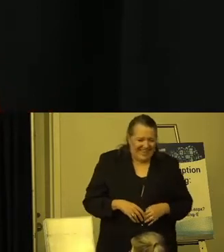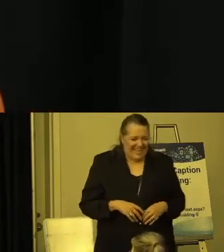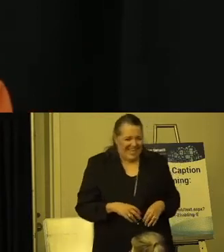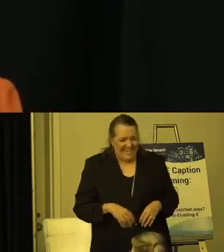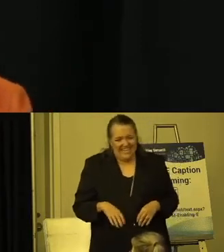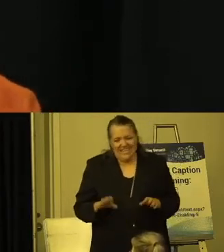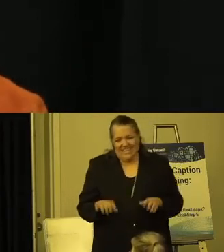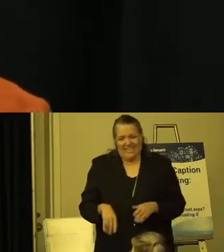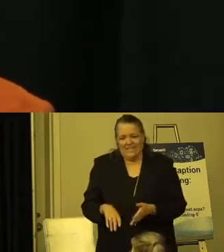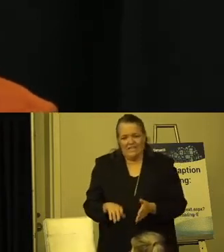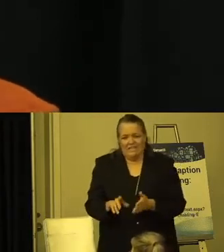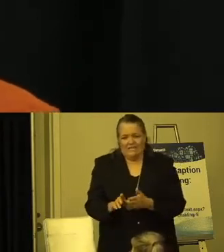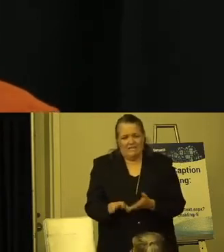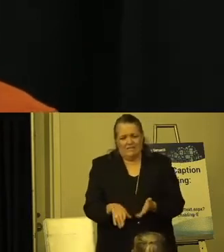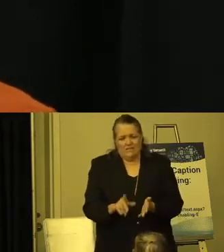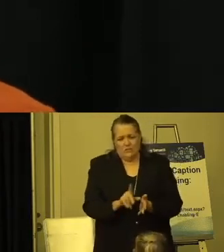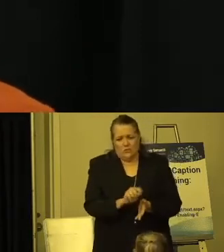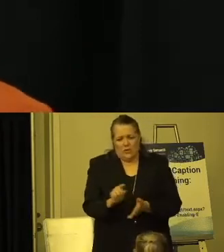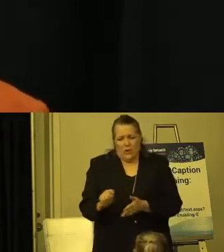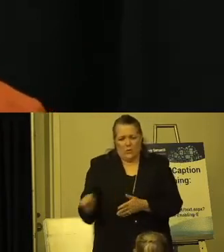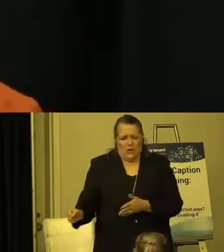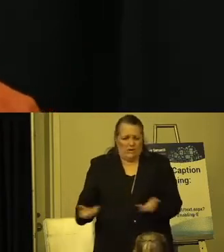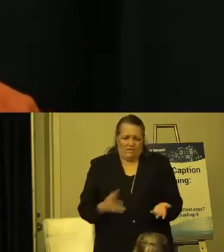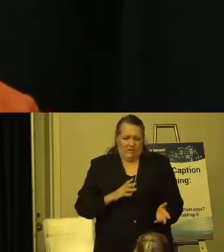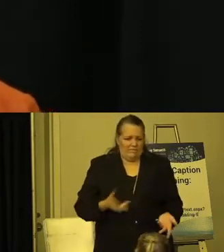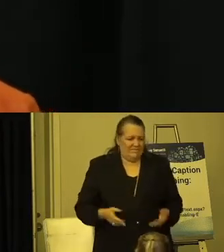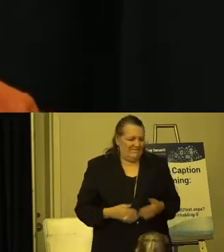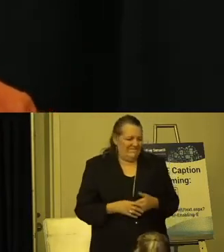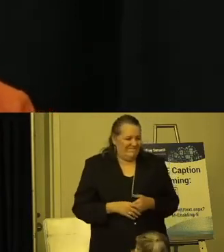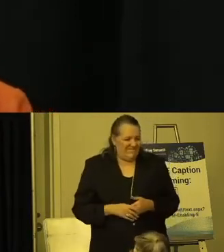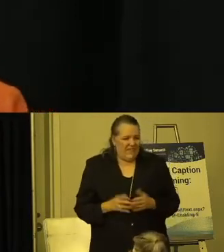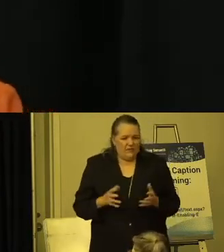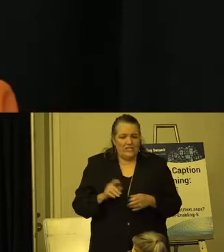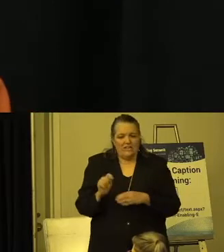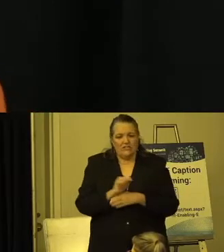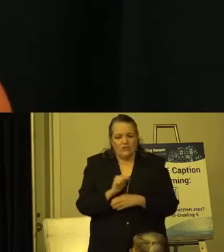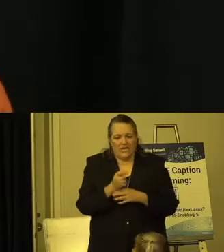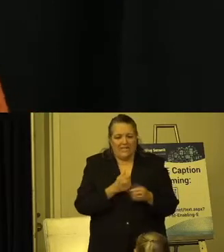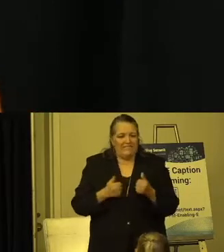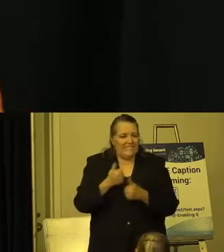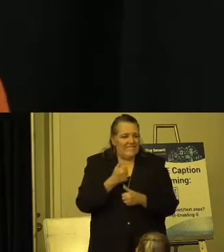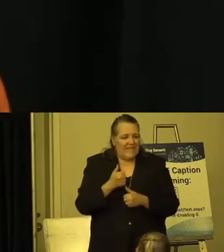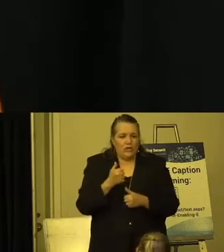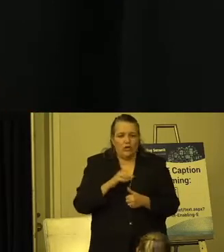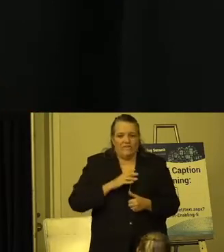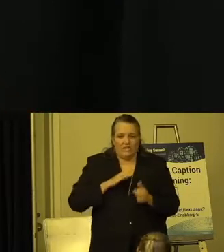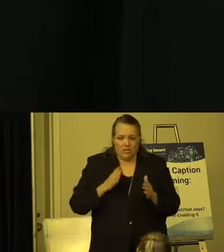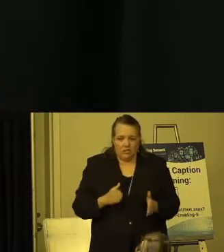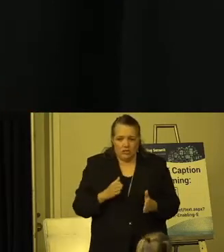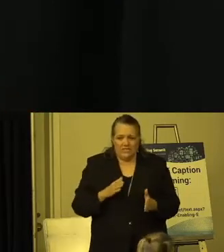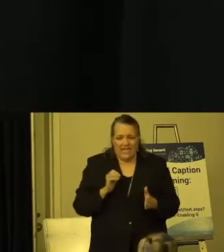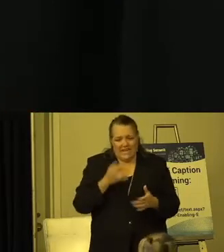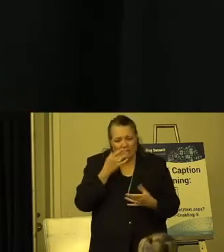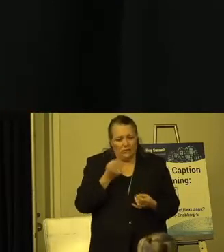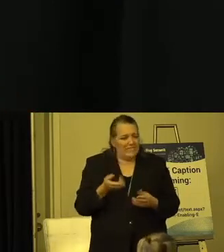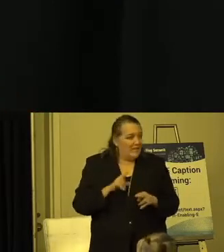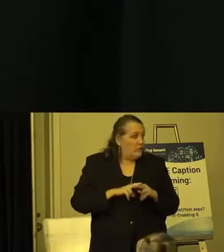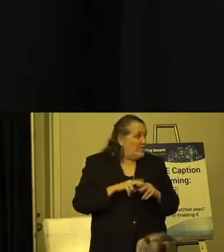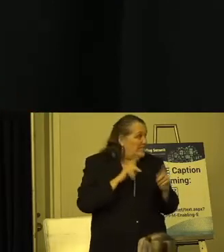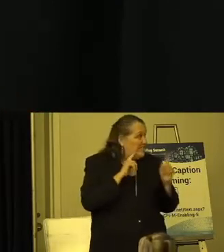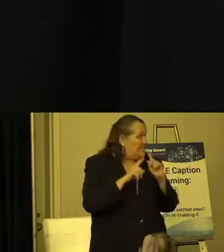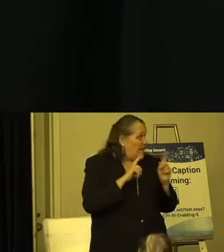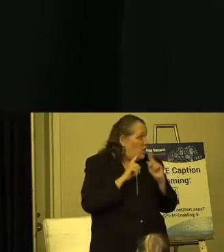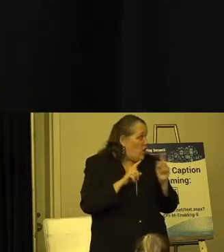training of senior government officials. There's a lot of interest in increasing the dialogue within that